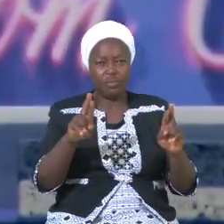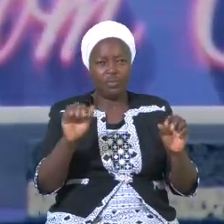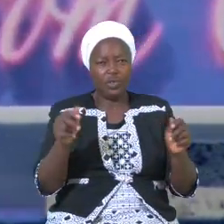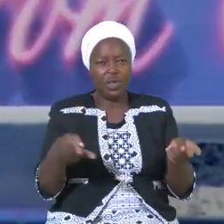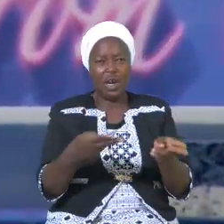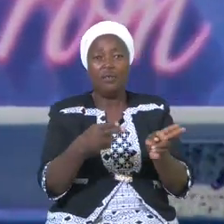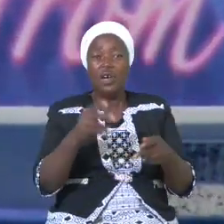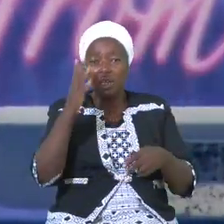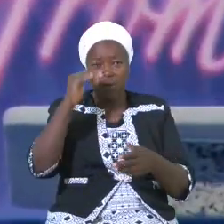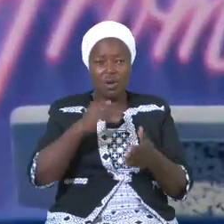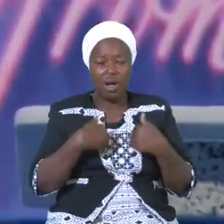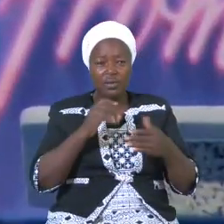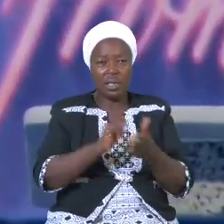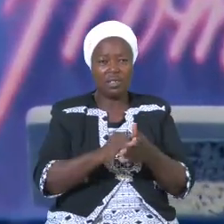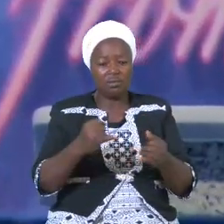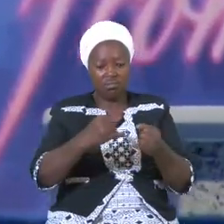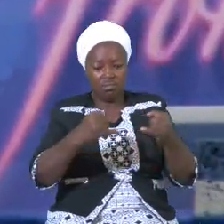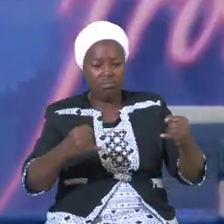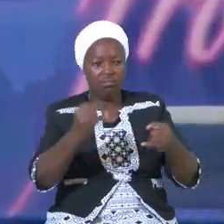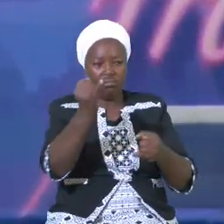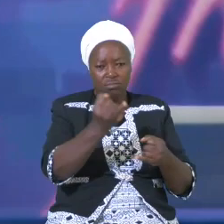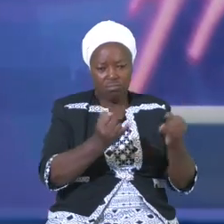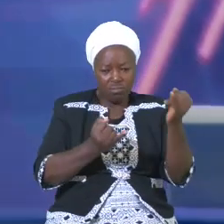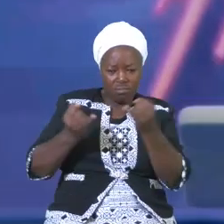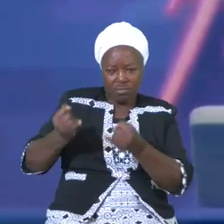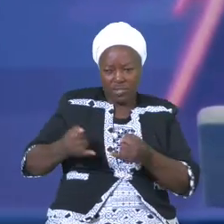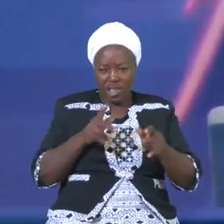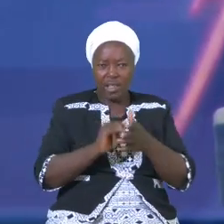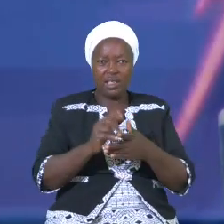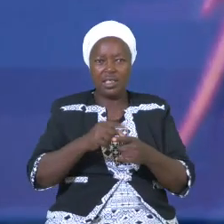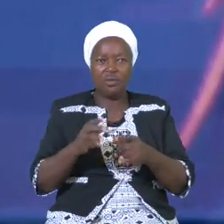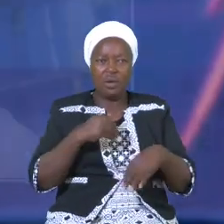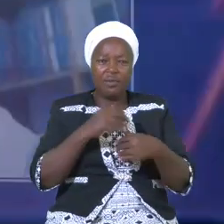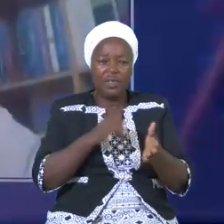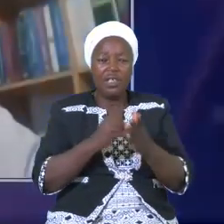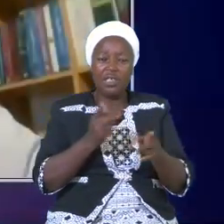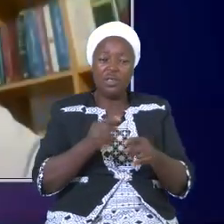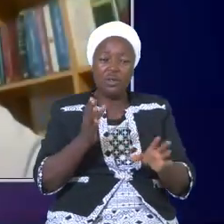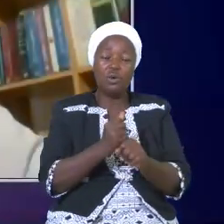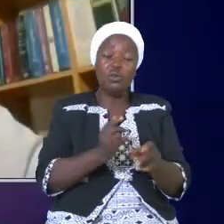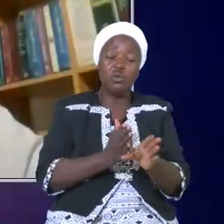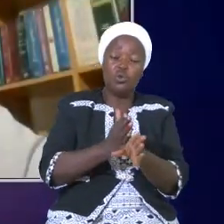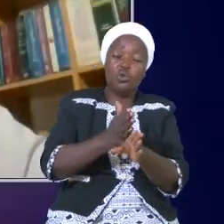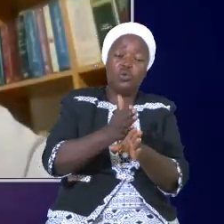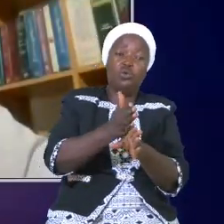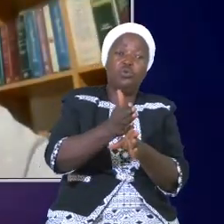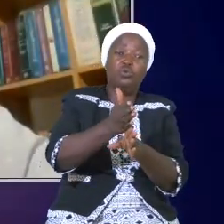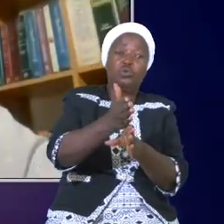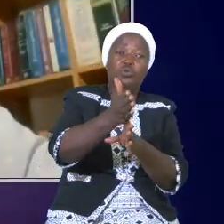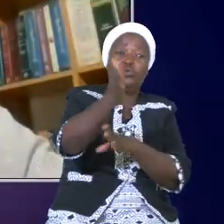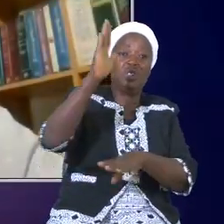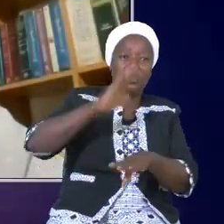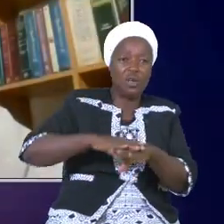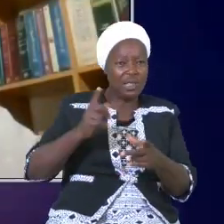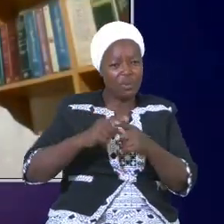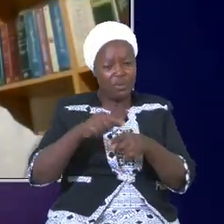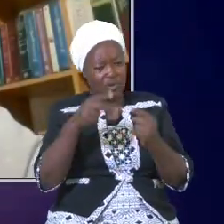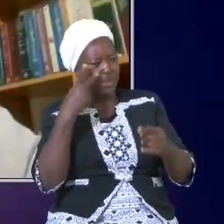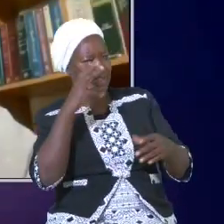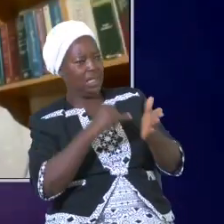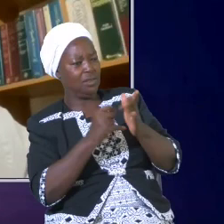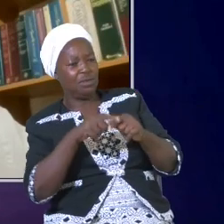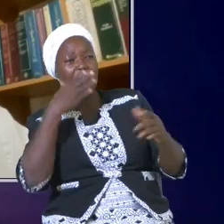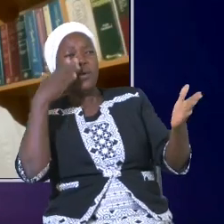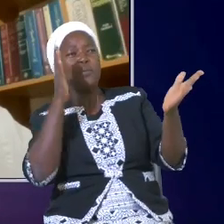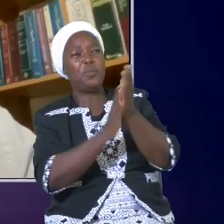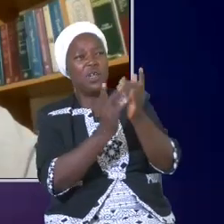then we'll draw the glass and it's going straight straight on and when you look at that you say praise the lord and the